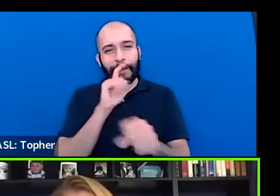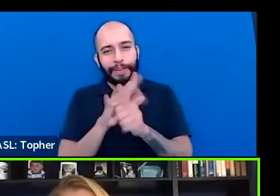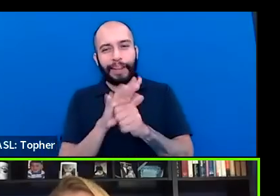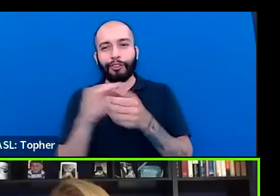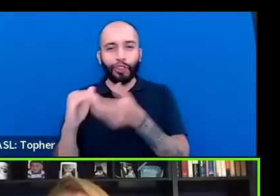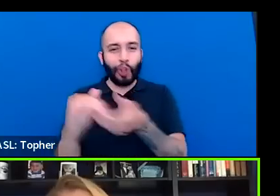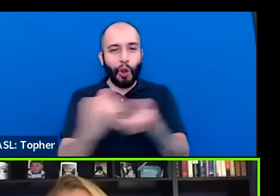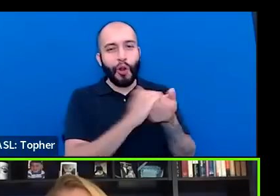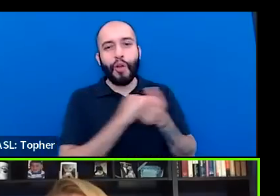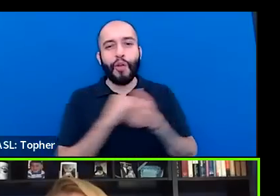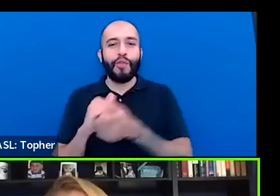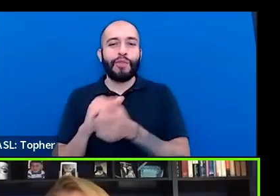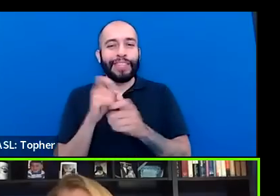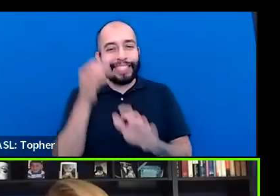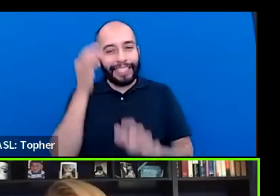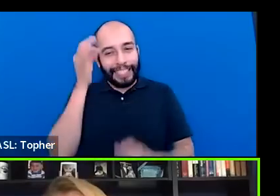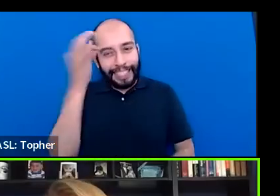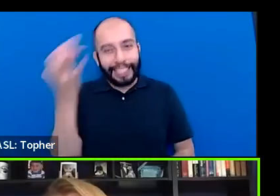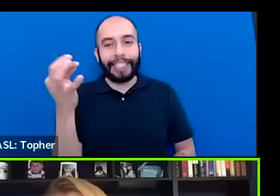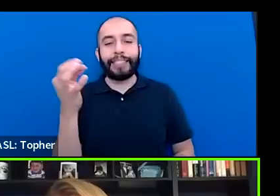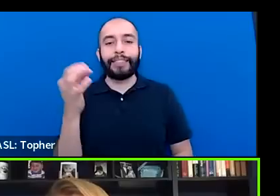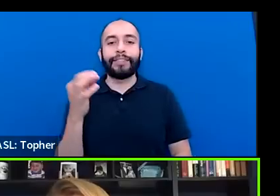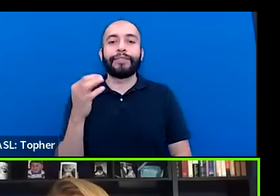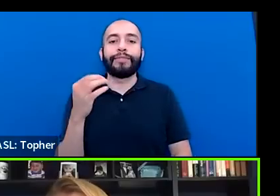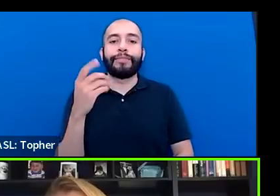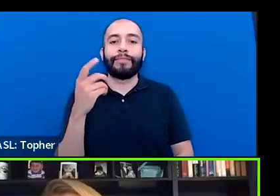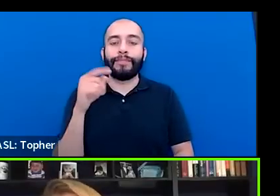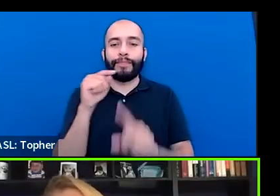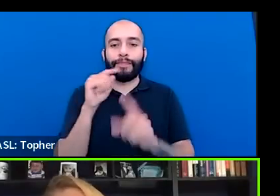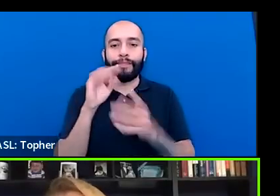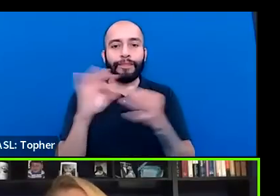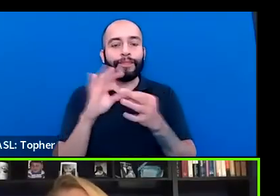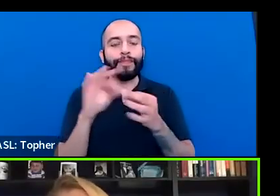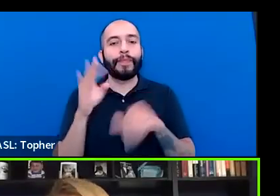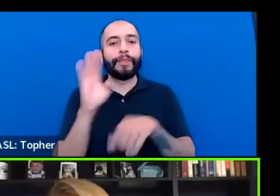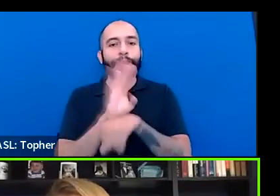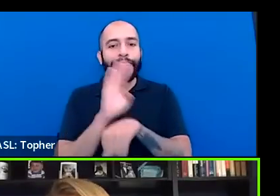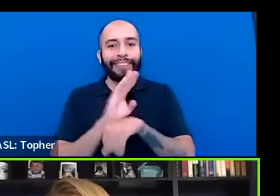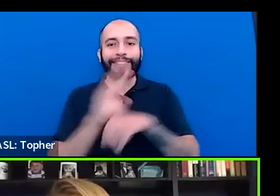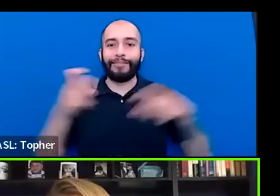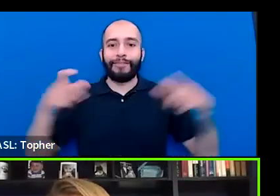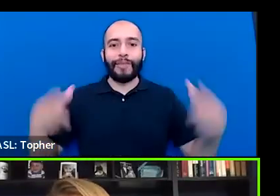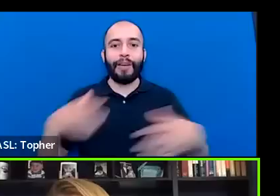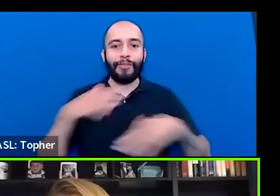roundtable, listen, guys, and it is mostly guys still, how do you want this to go?